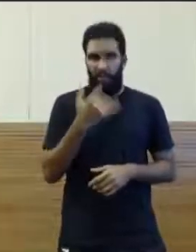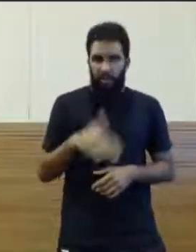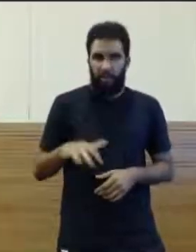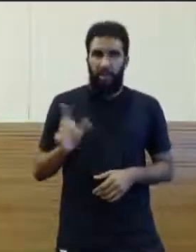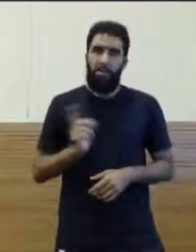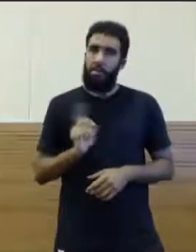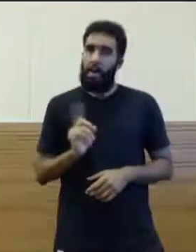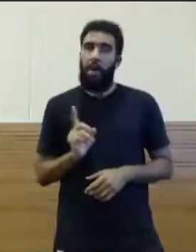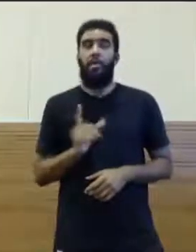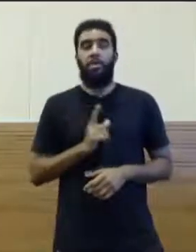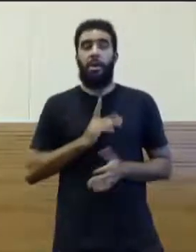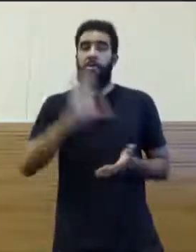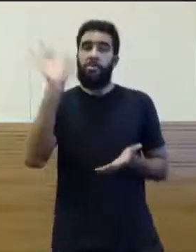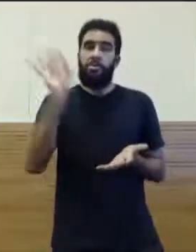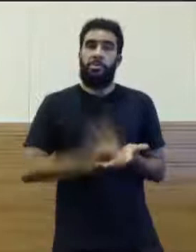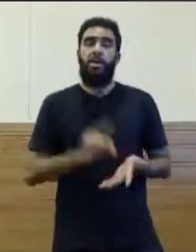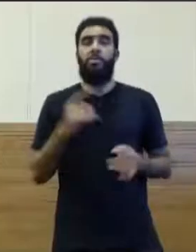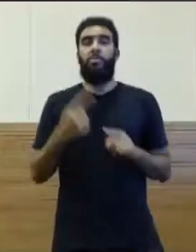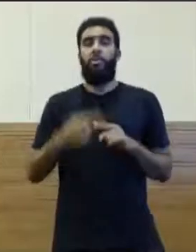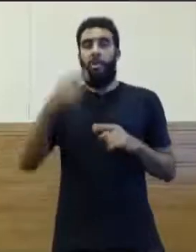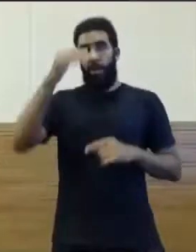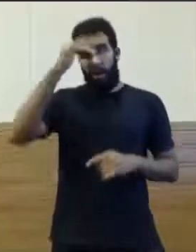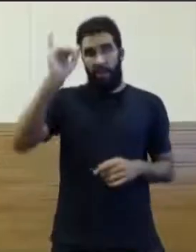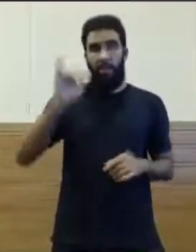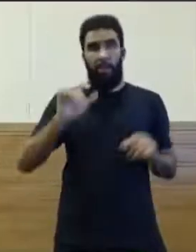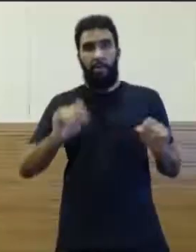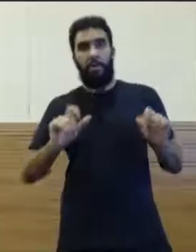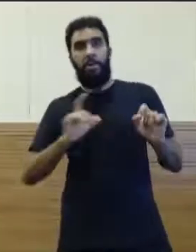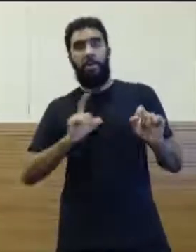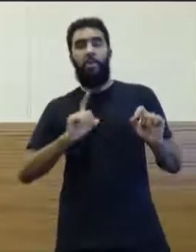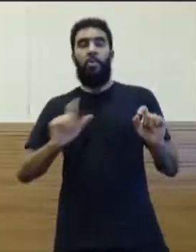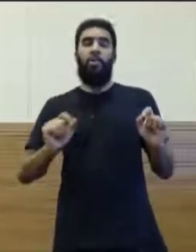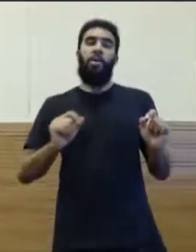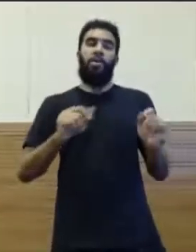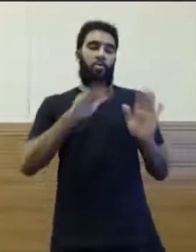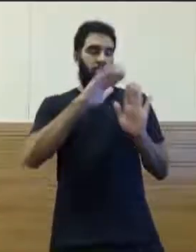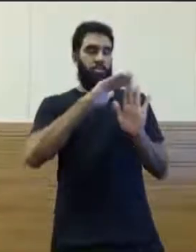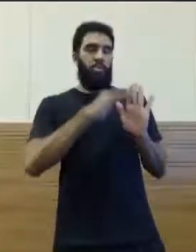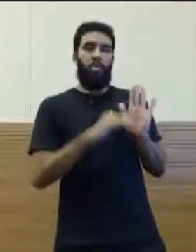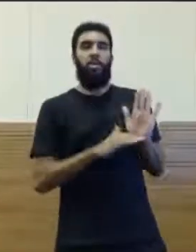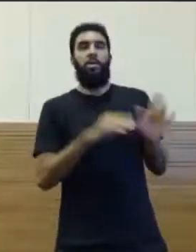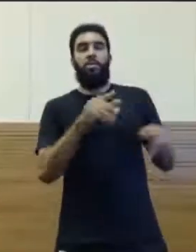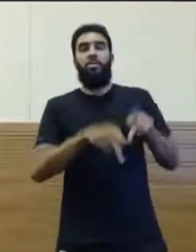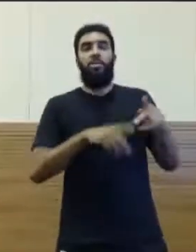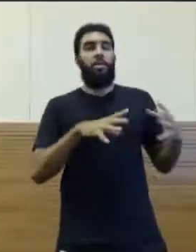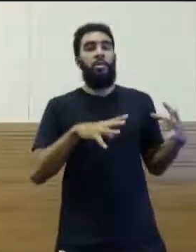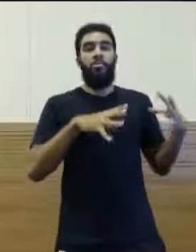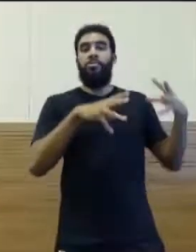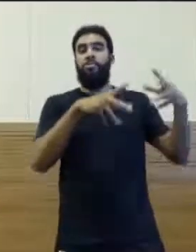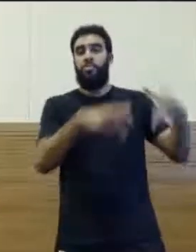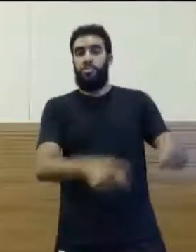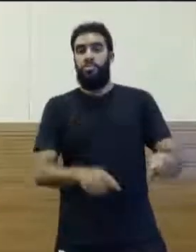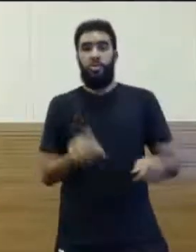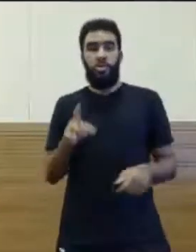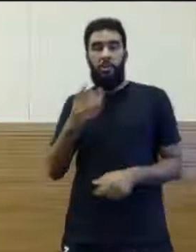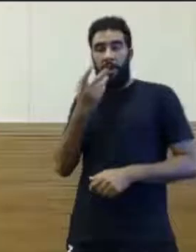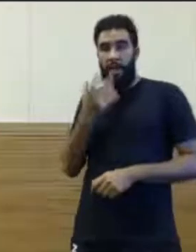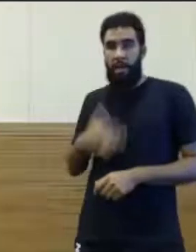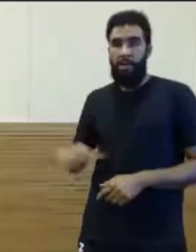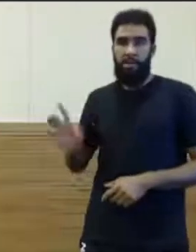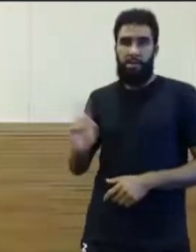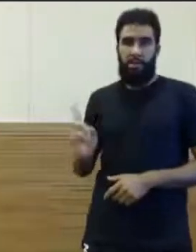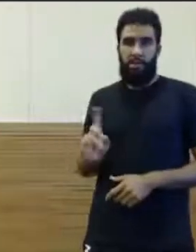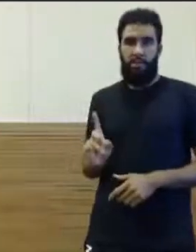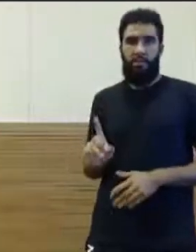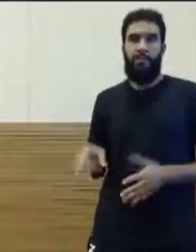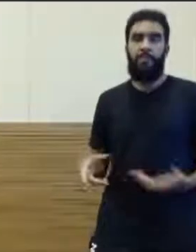and not as childish, because it would have to be considered a guide for all of the population